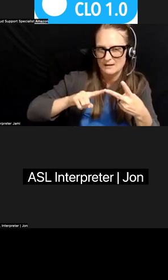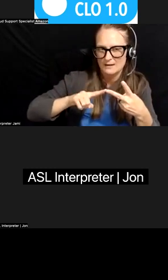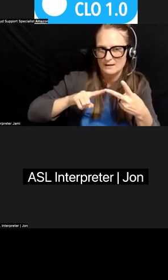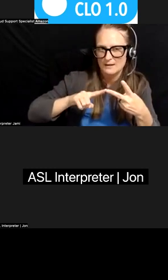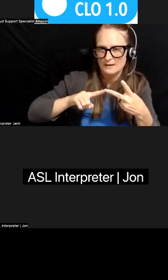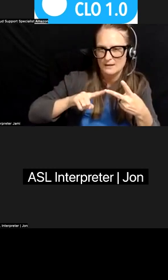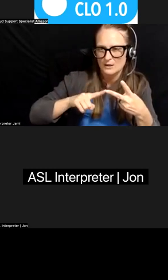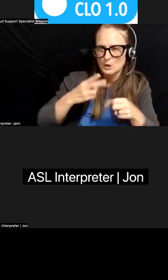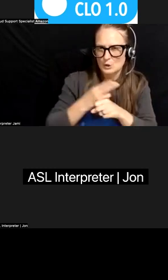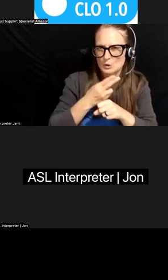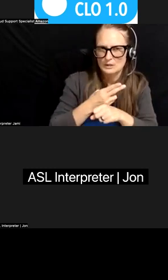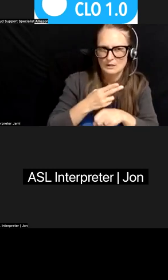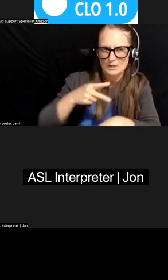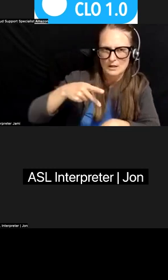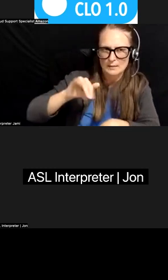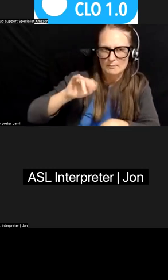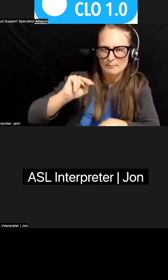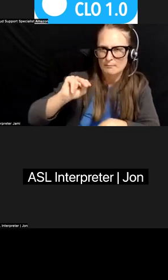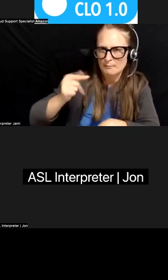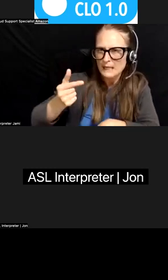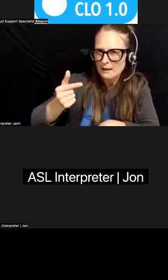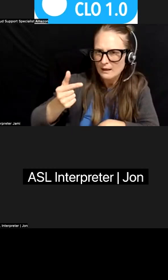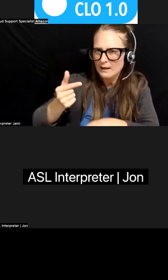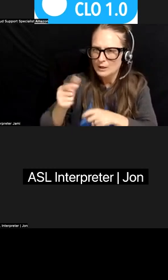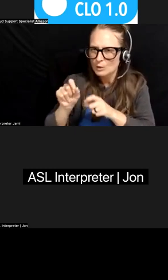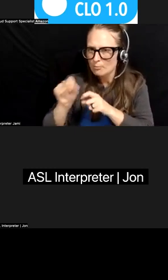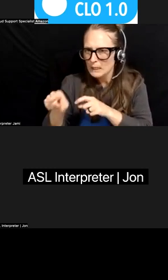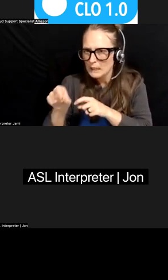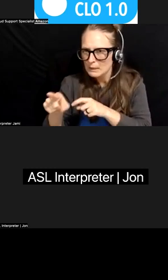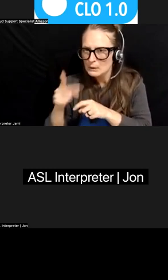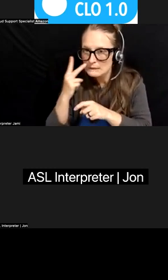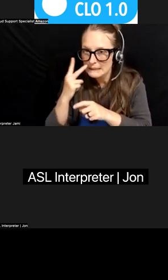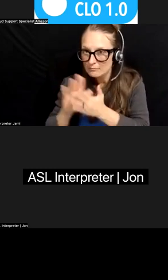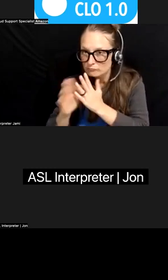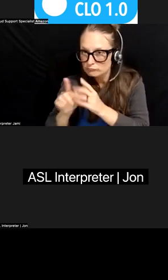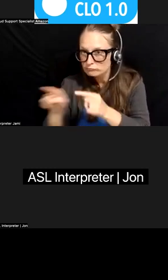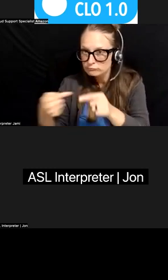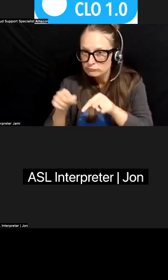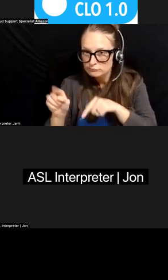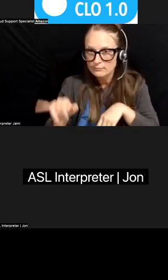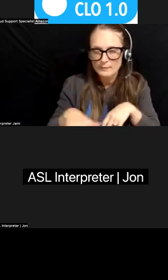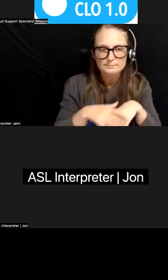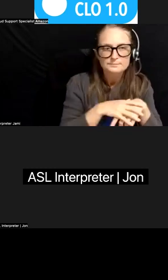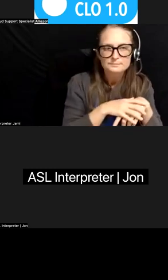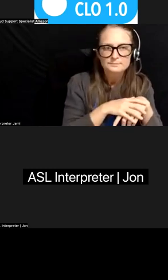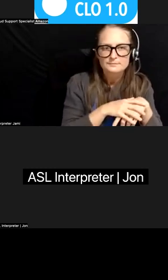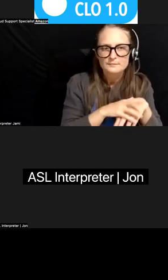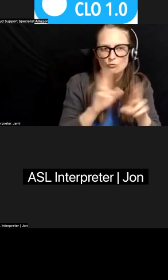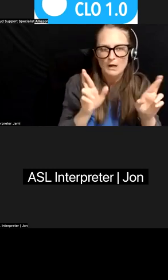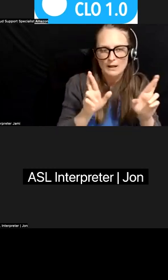There's a utility called ping to see if the traffic is there. All right, I'm ready, launch. Oh,